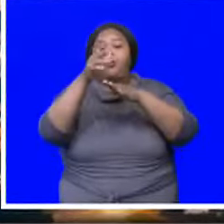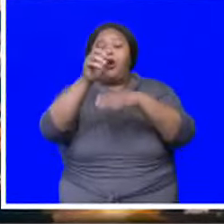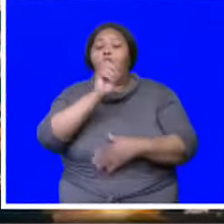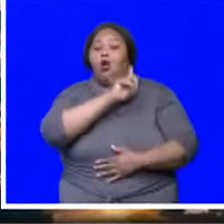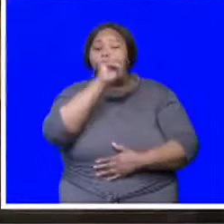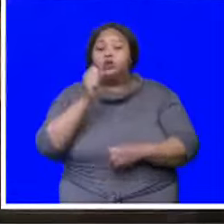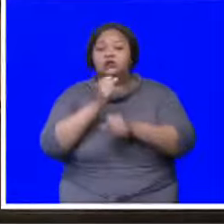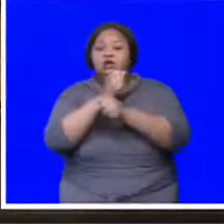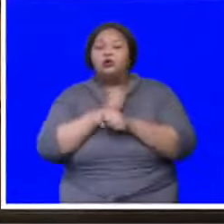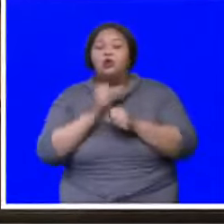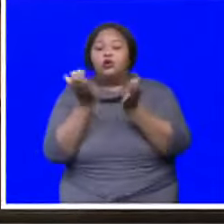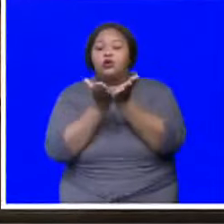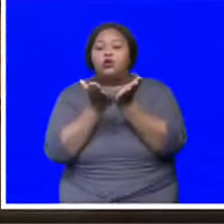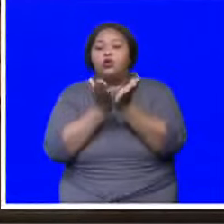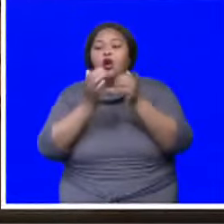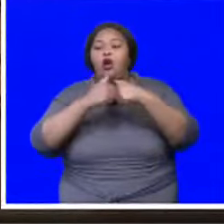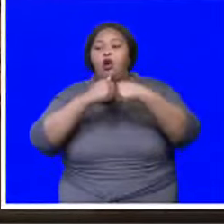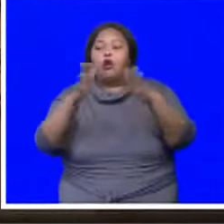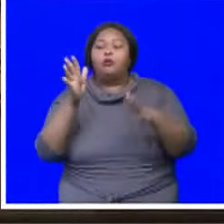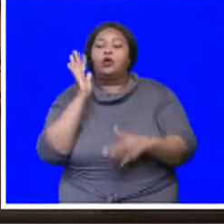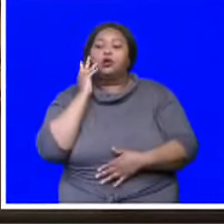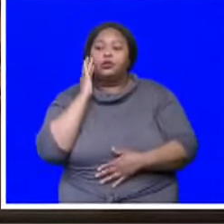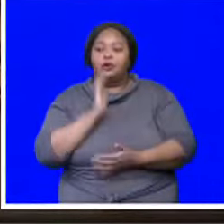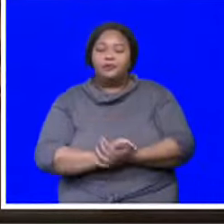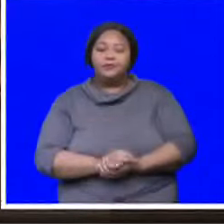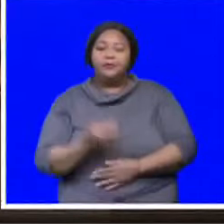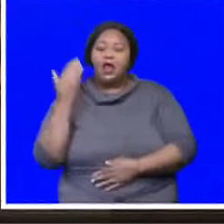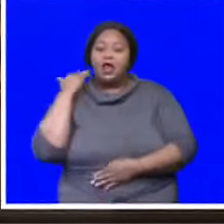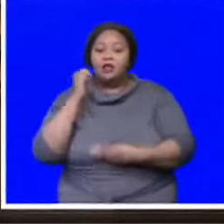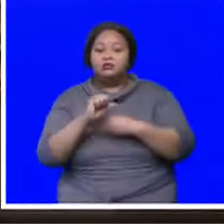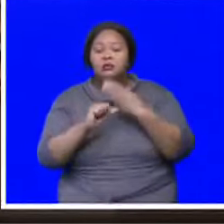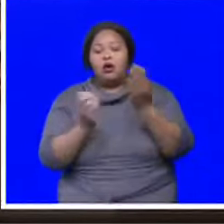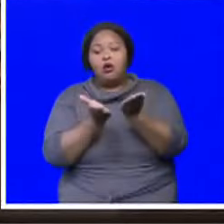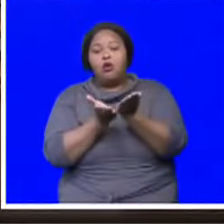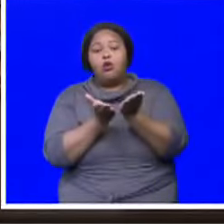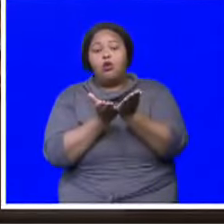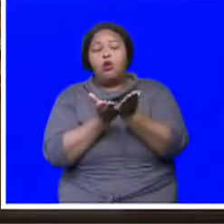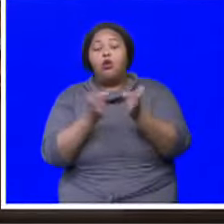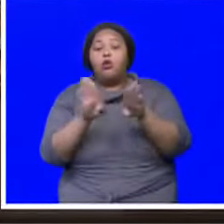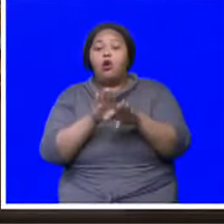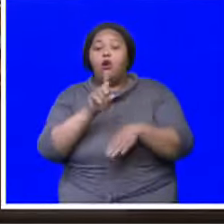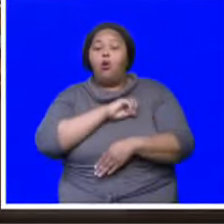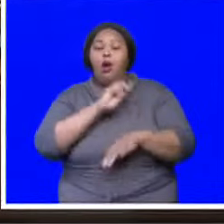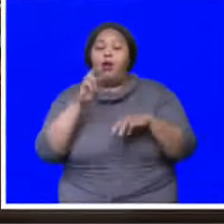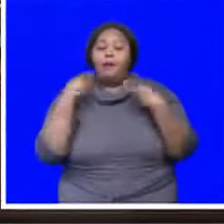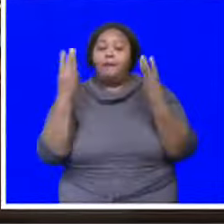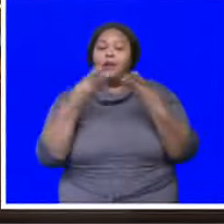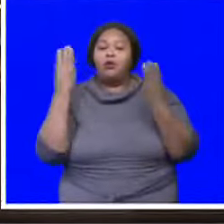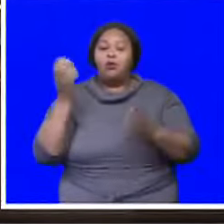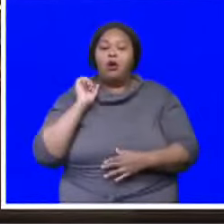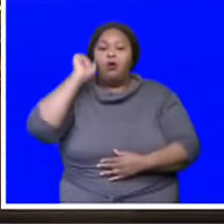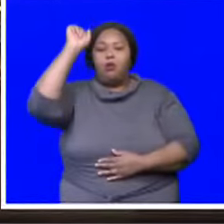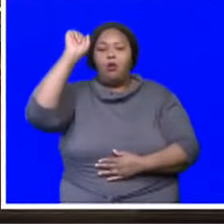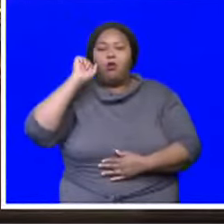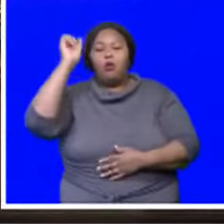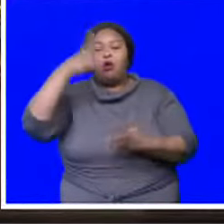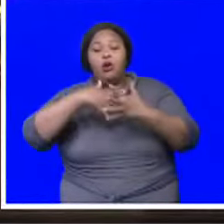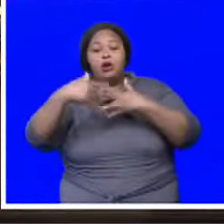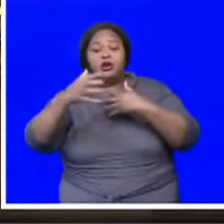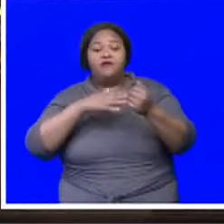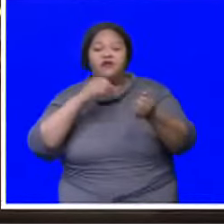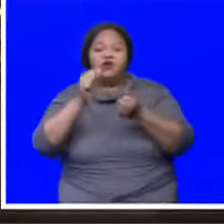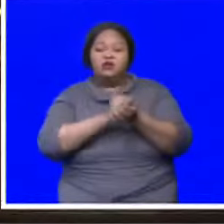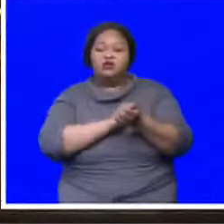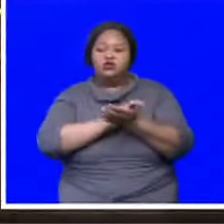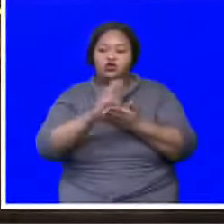schools. Schools were closed last month due to violence and destruction of property in many